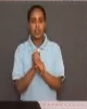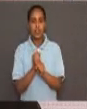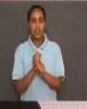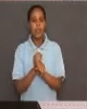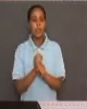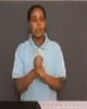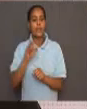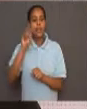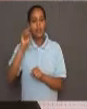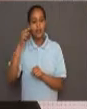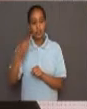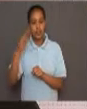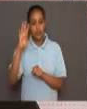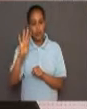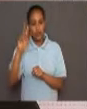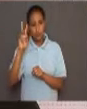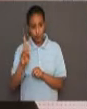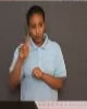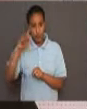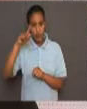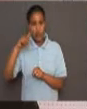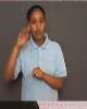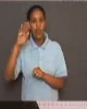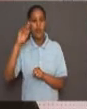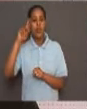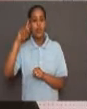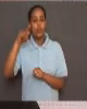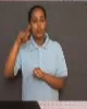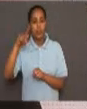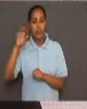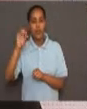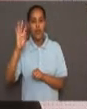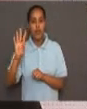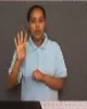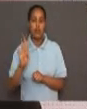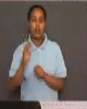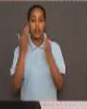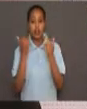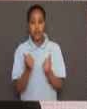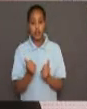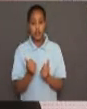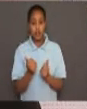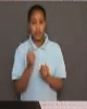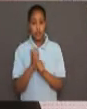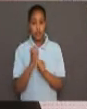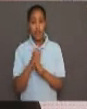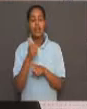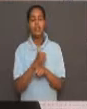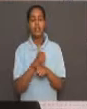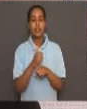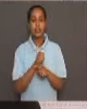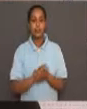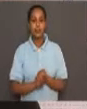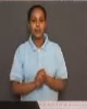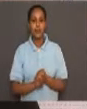of diammonium monohydrogen phosphate. Let us now do an